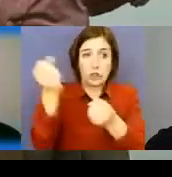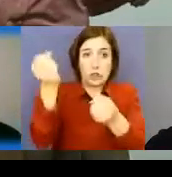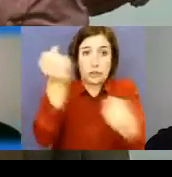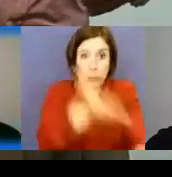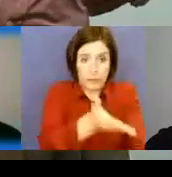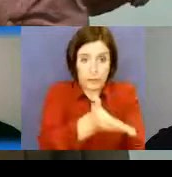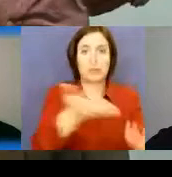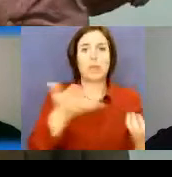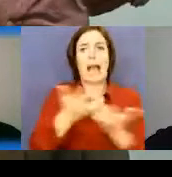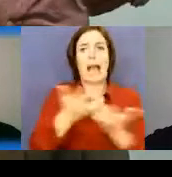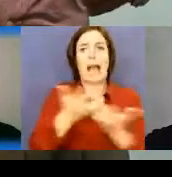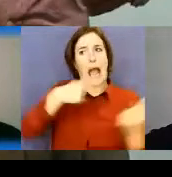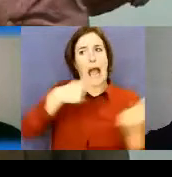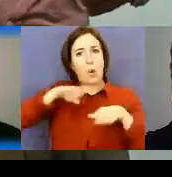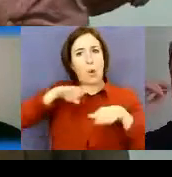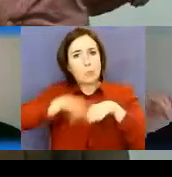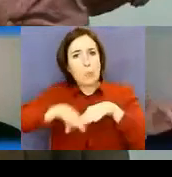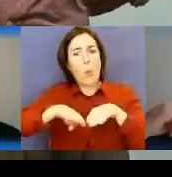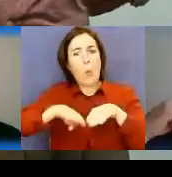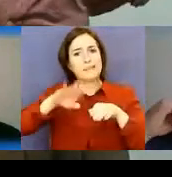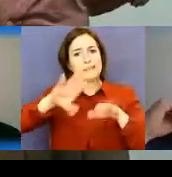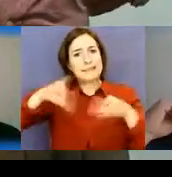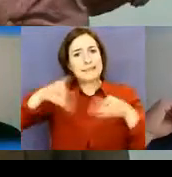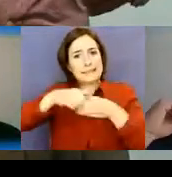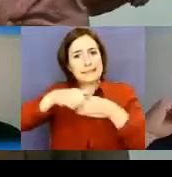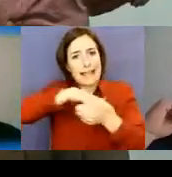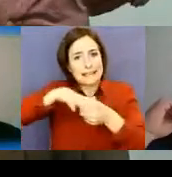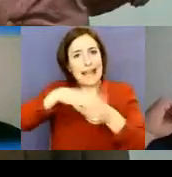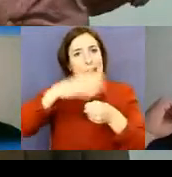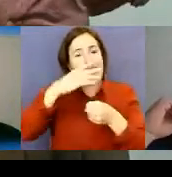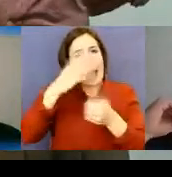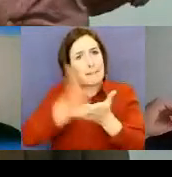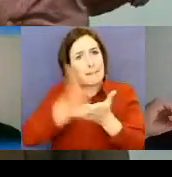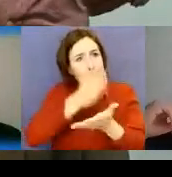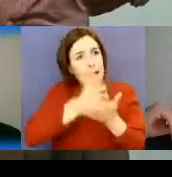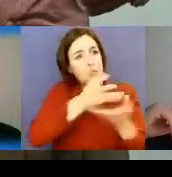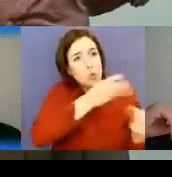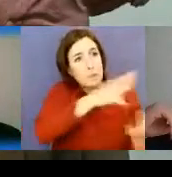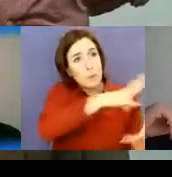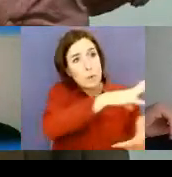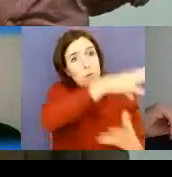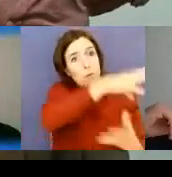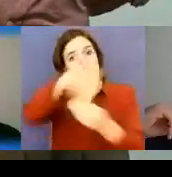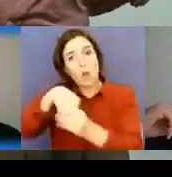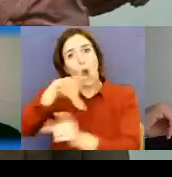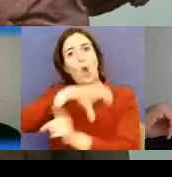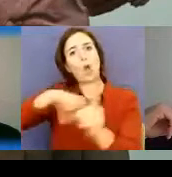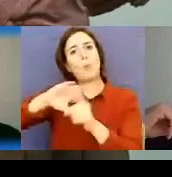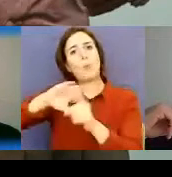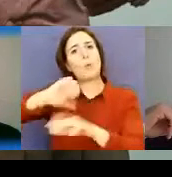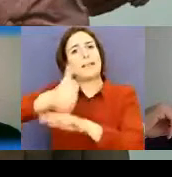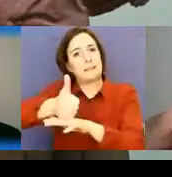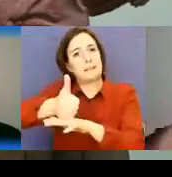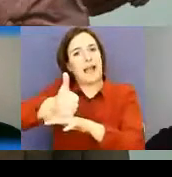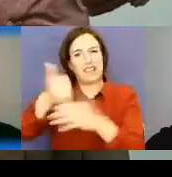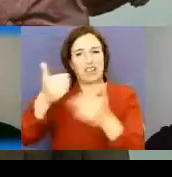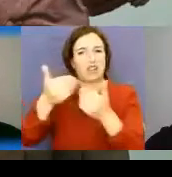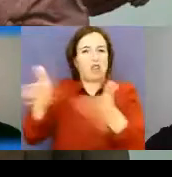best ensure smooth transitions to community-based general provision to ensure people stay physically active